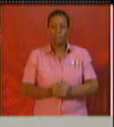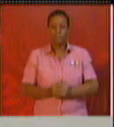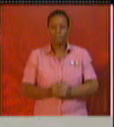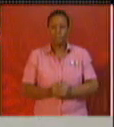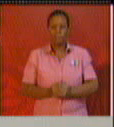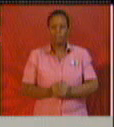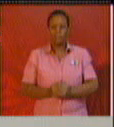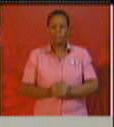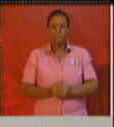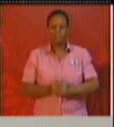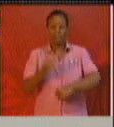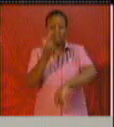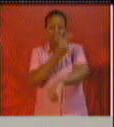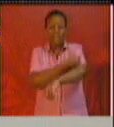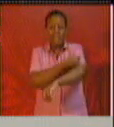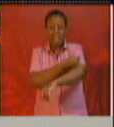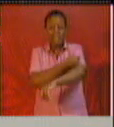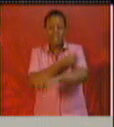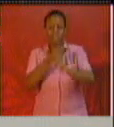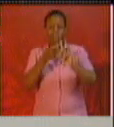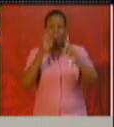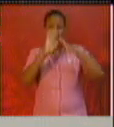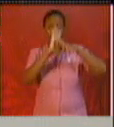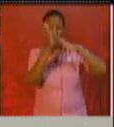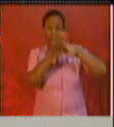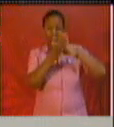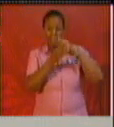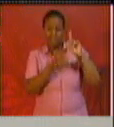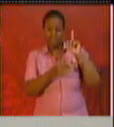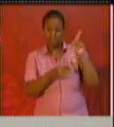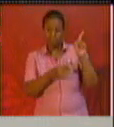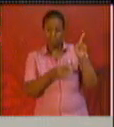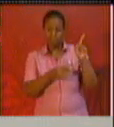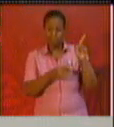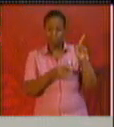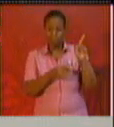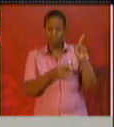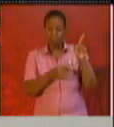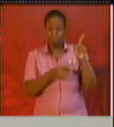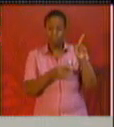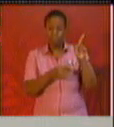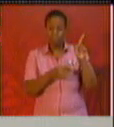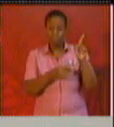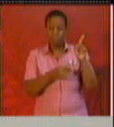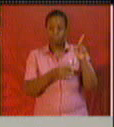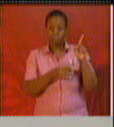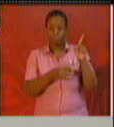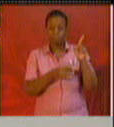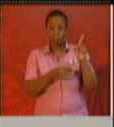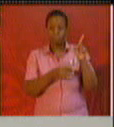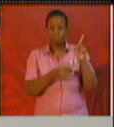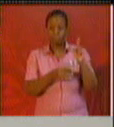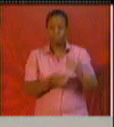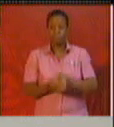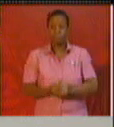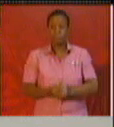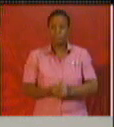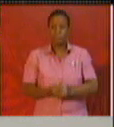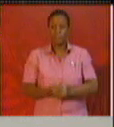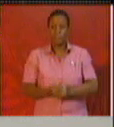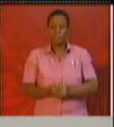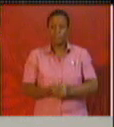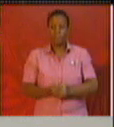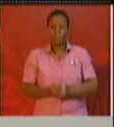vaccines that have been received from that donation from Barbados as part of their donation from India